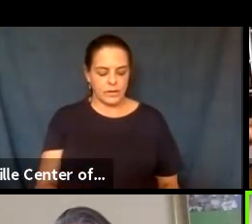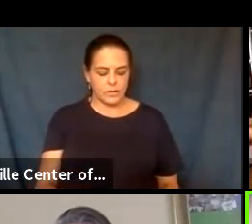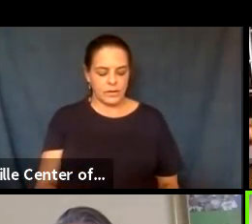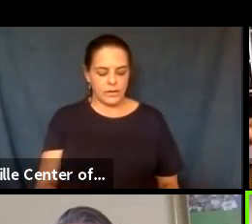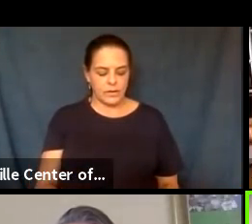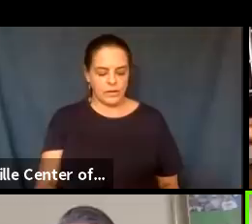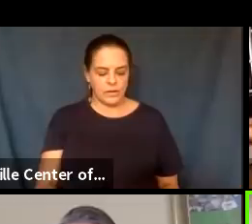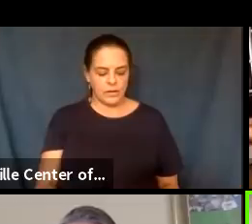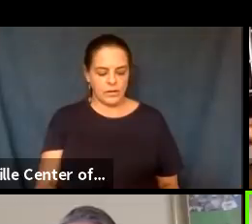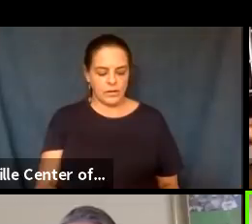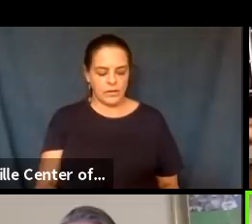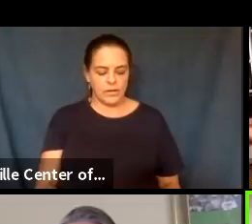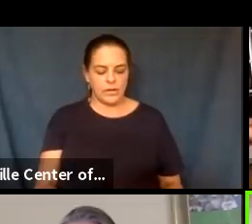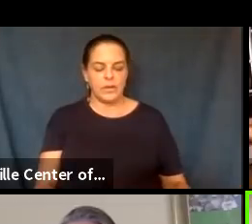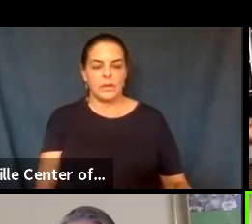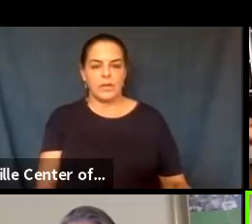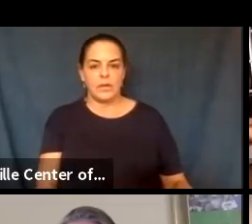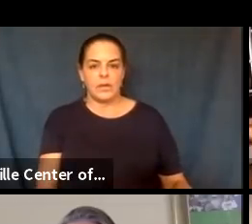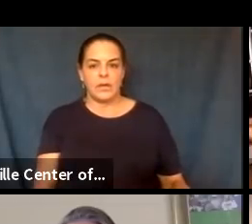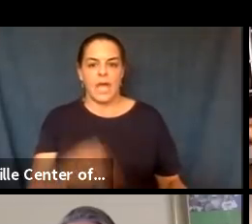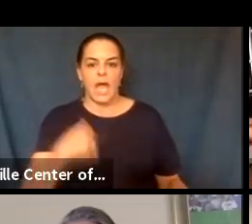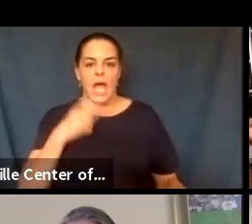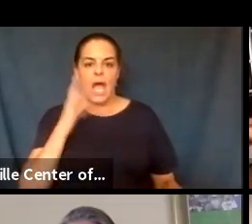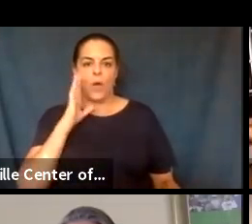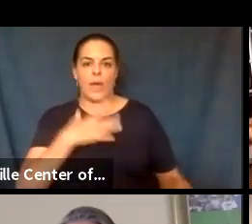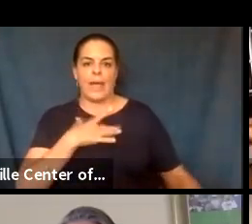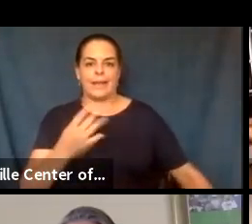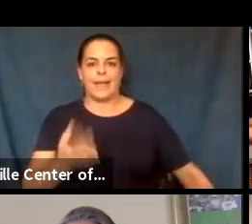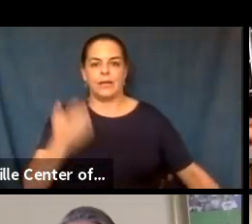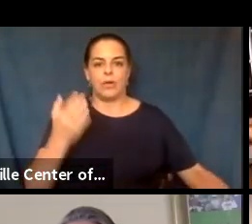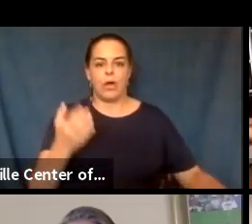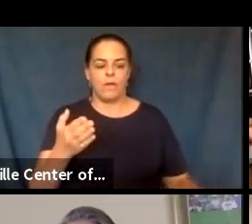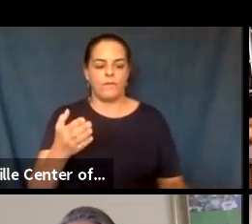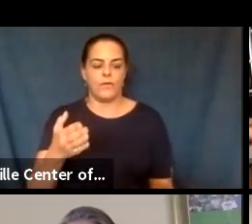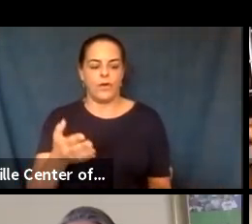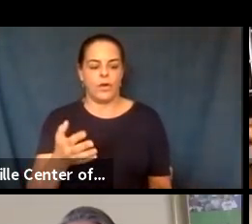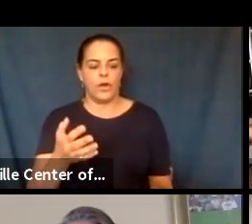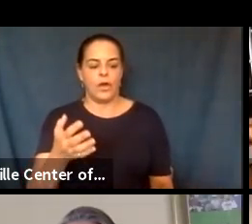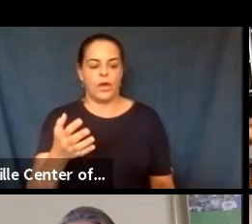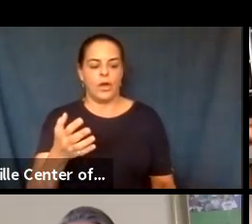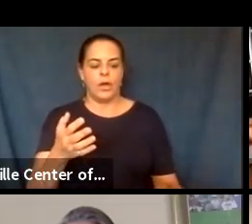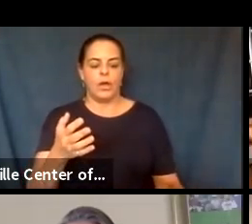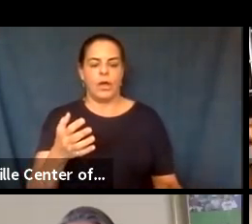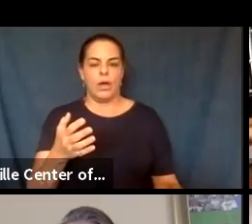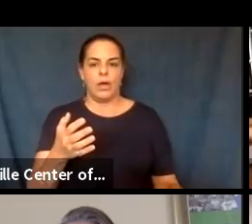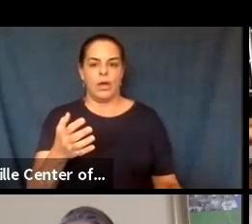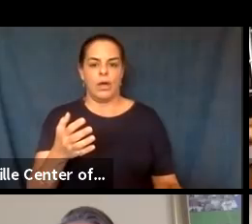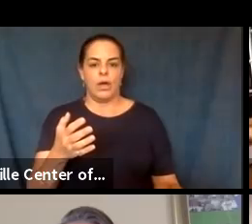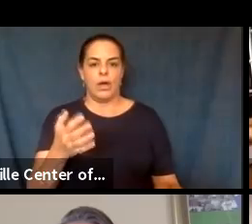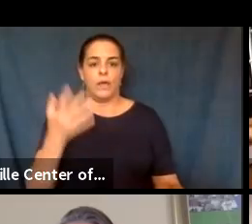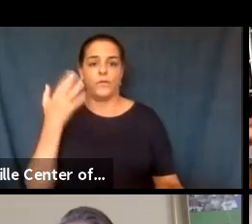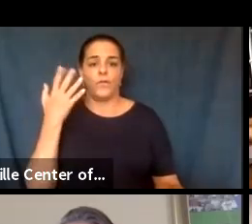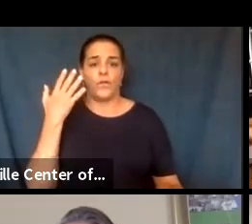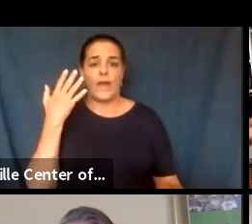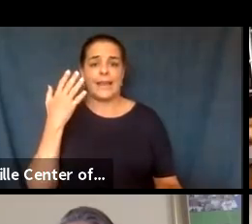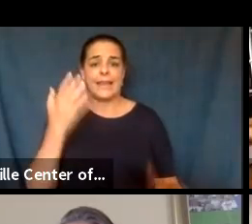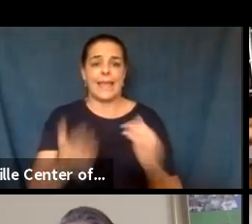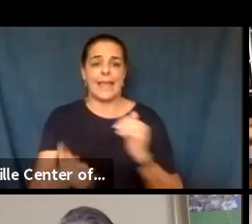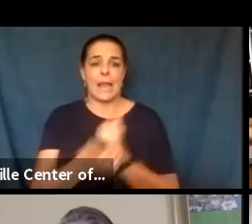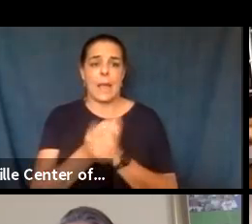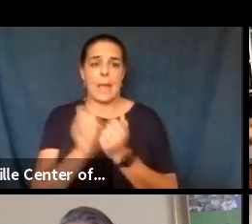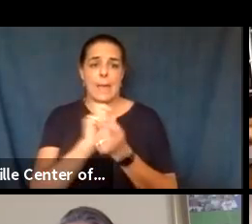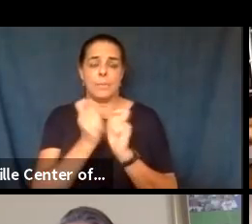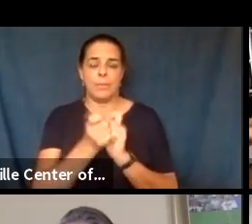I would like to offer a friendly amendment for us to consider, and this is based on a lot of the